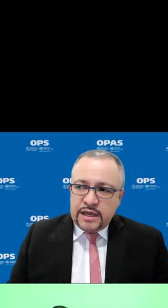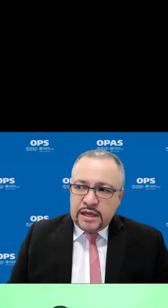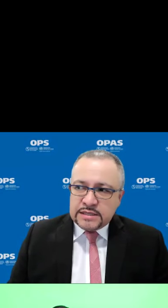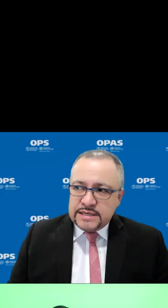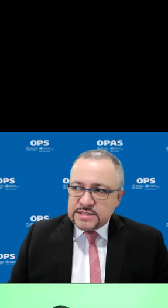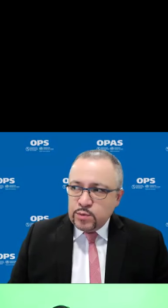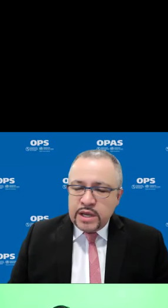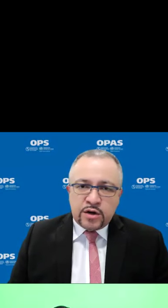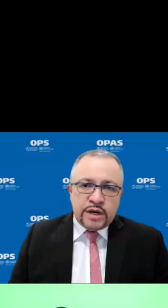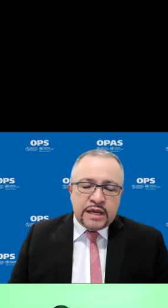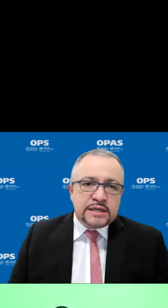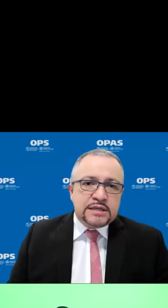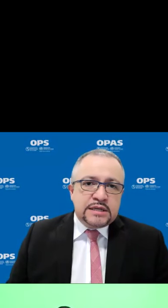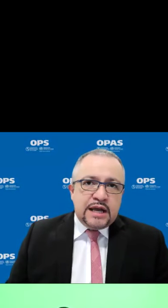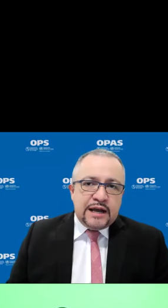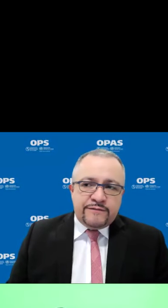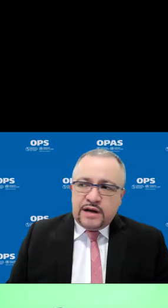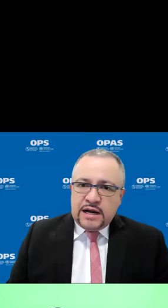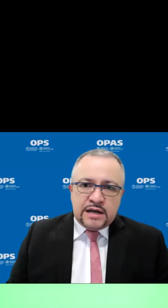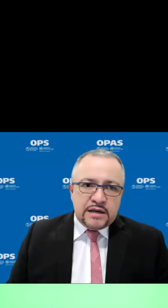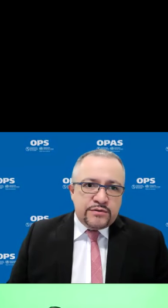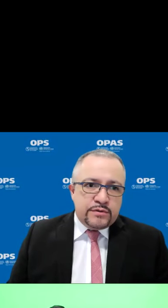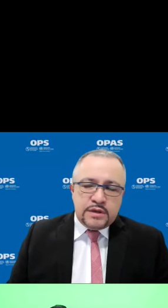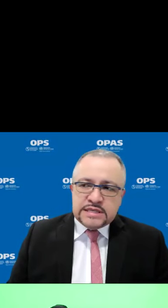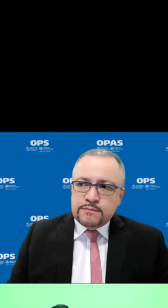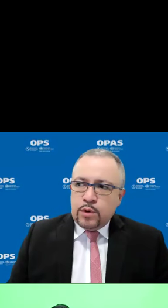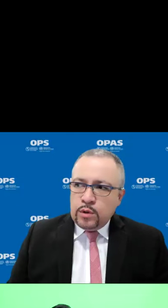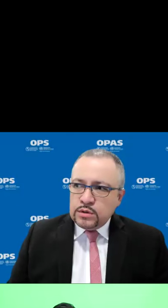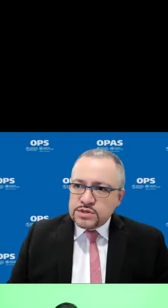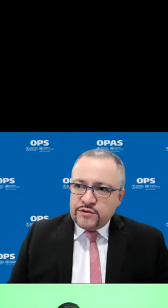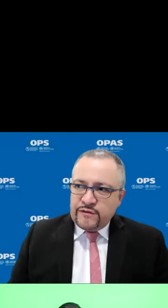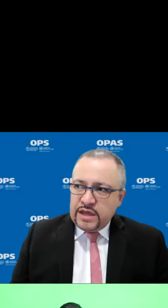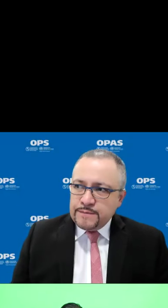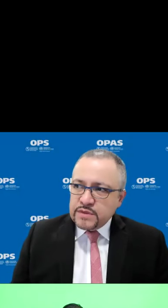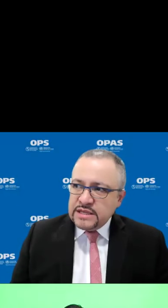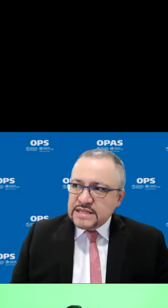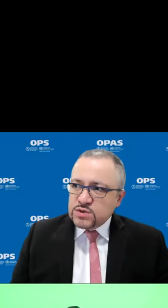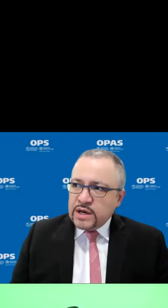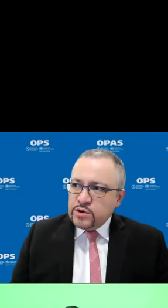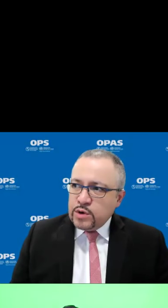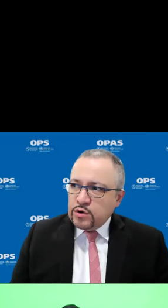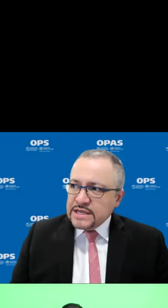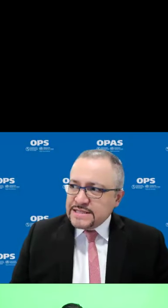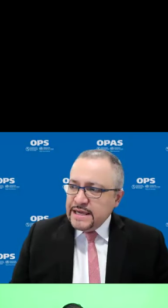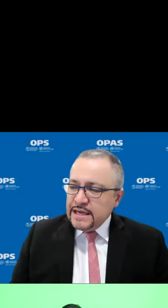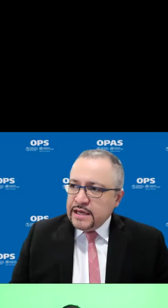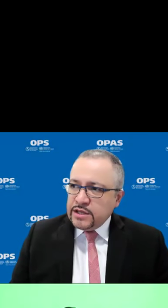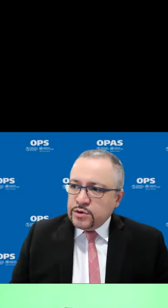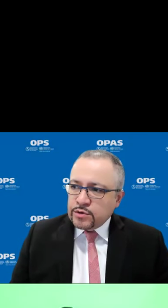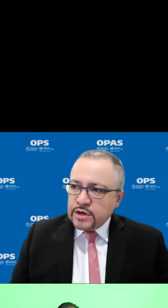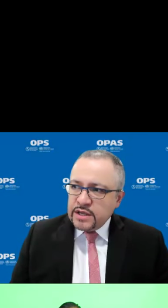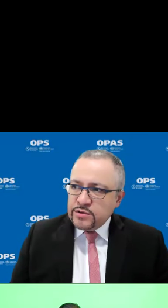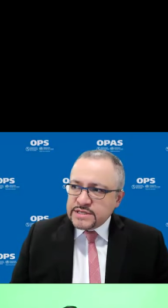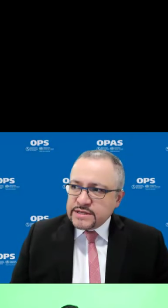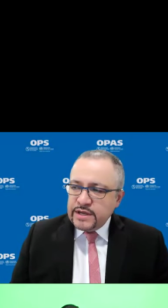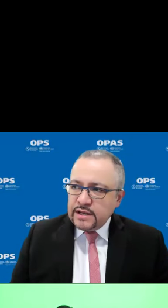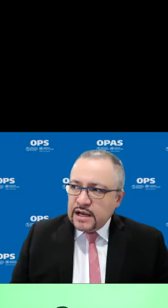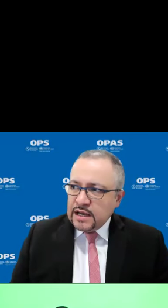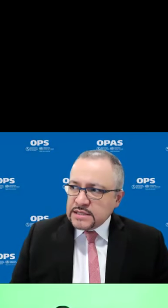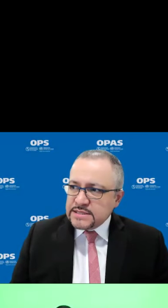Slido since we are gonna have a small survey. This is what you are gonna see in